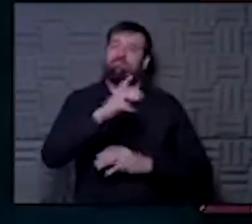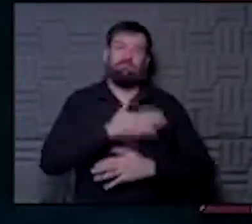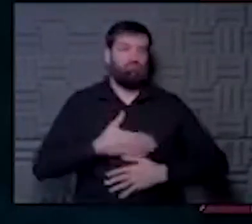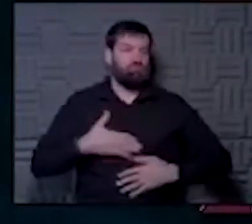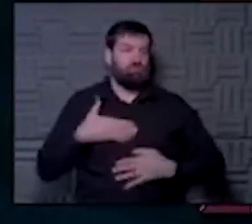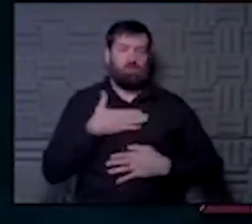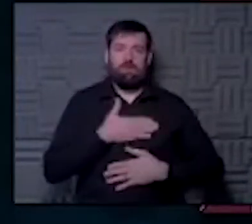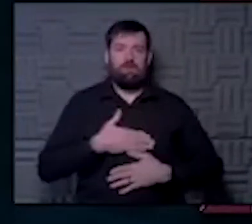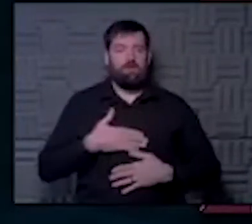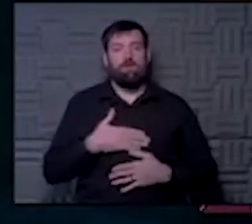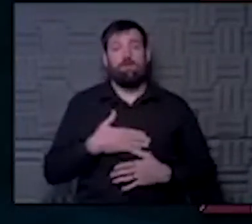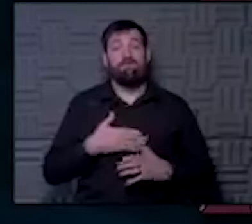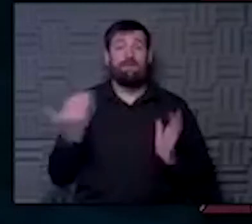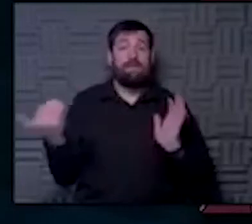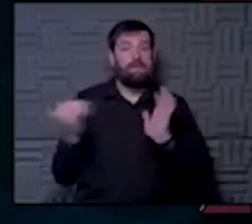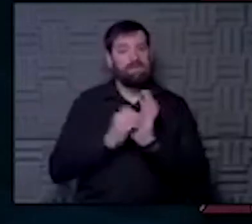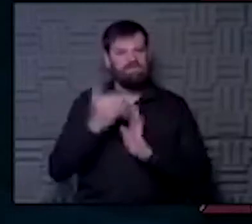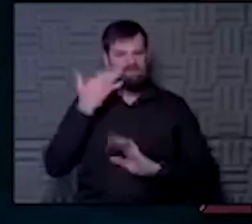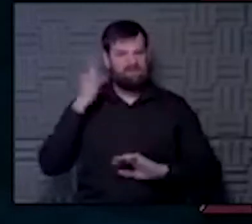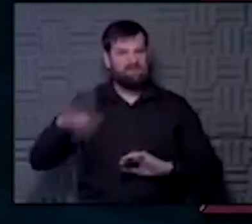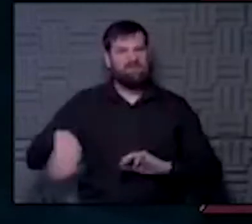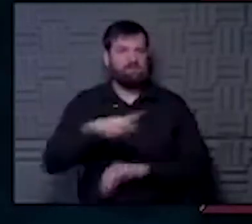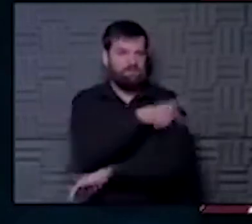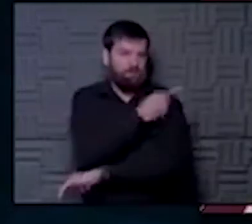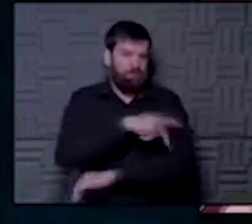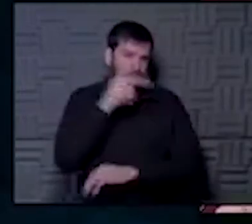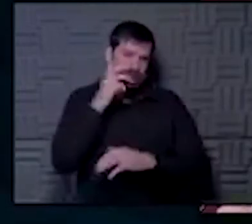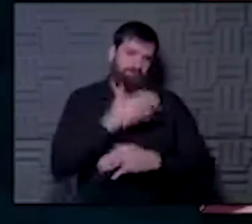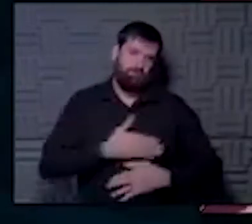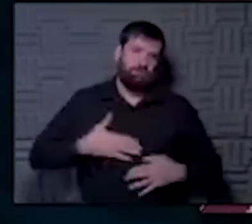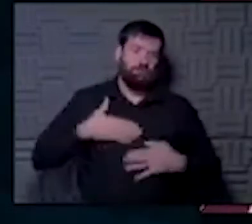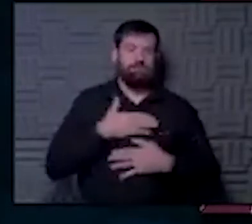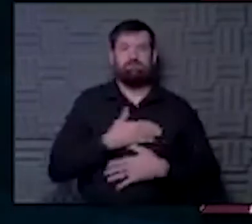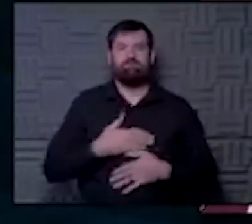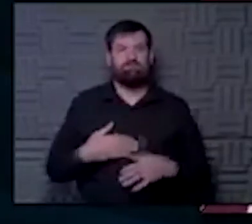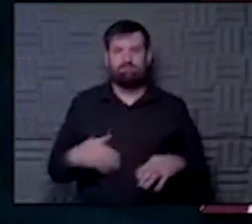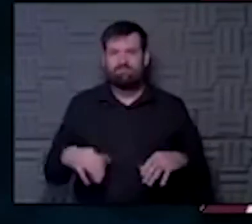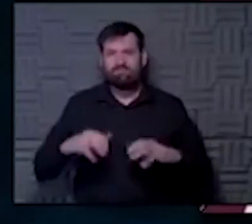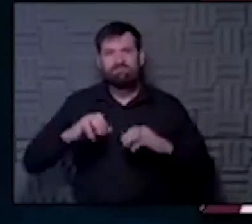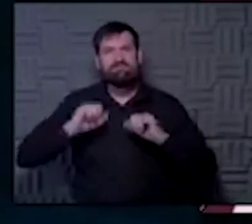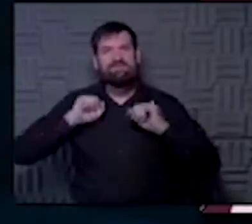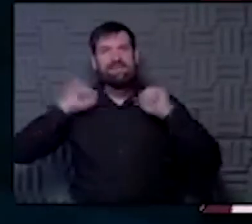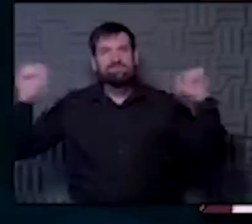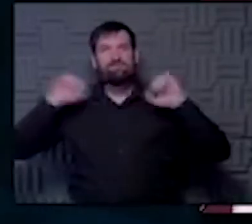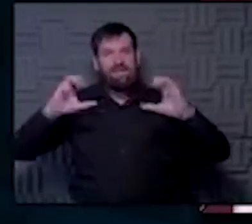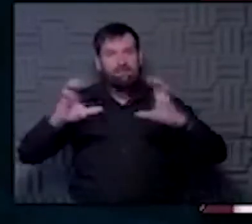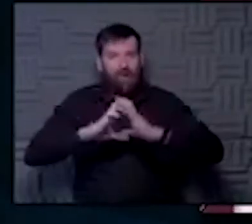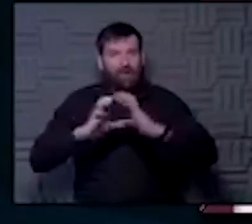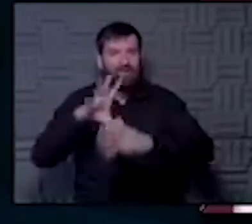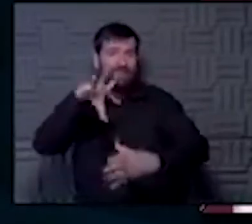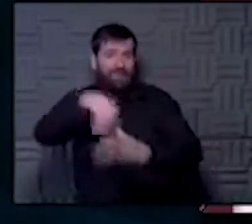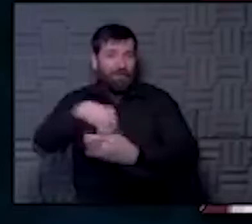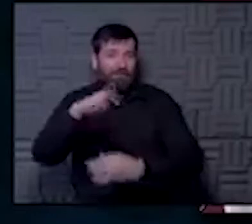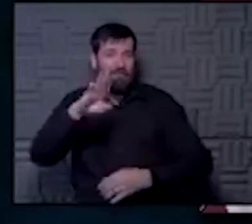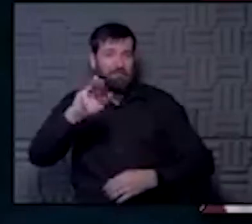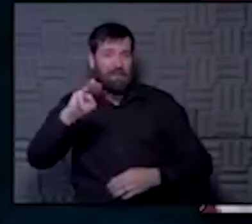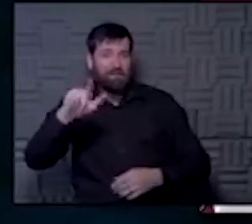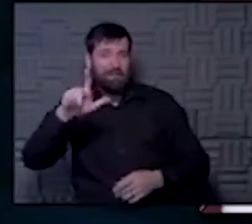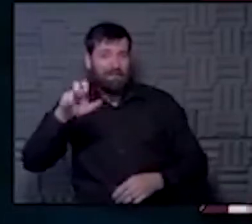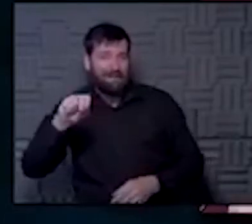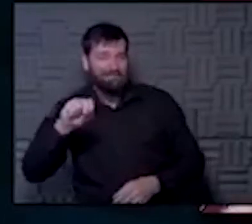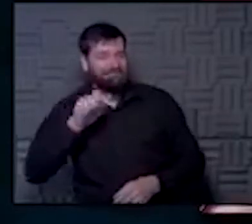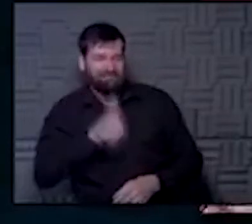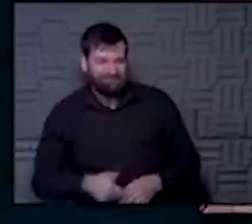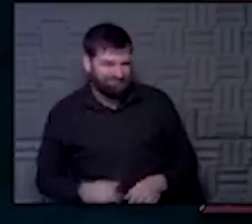that, and again, I know our patients will appreciate it, and I didn't think that the exercise balls were part of BAMLAN therapy, but I just wanted to be sure, so I'm glad